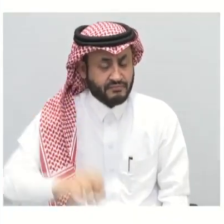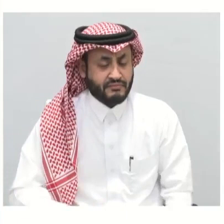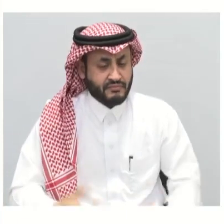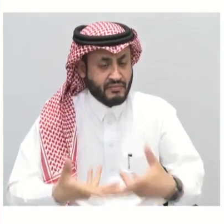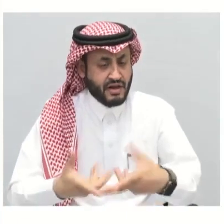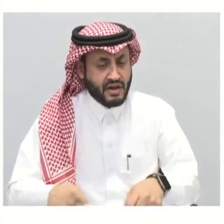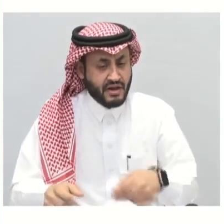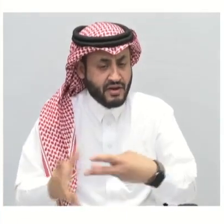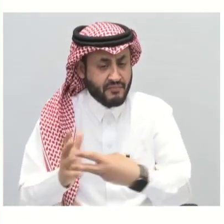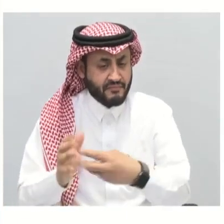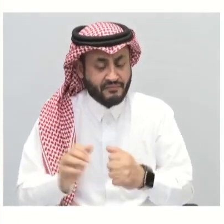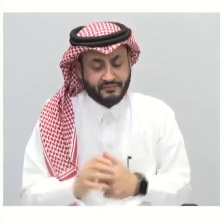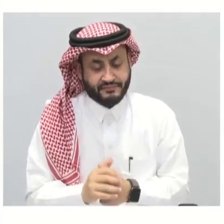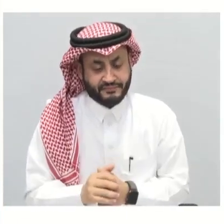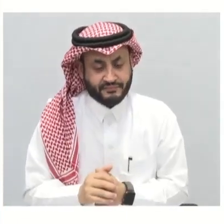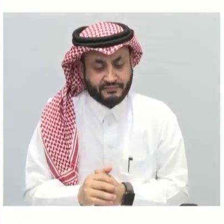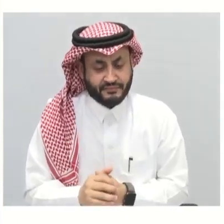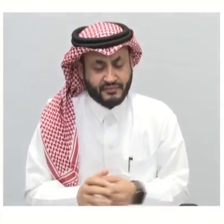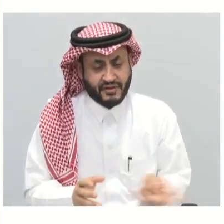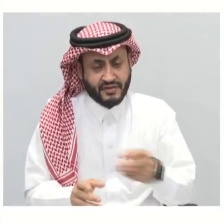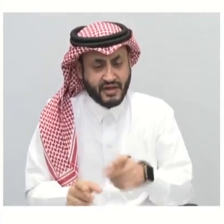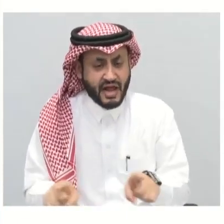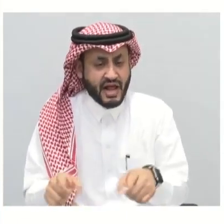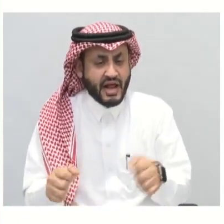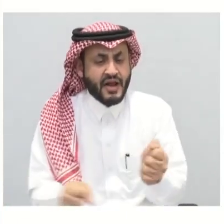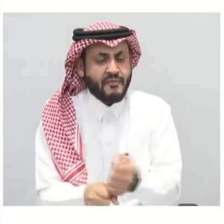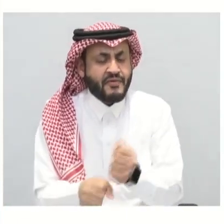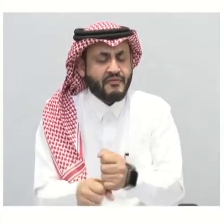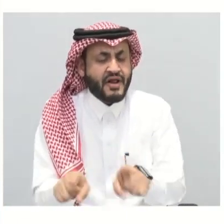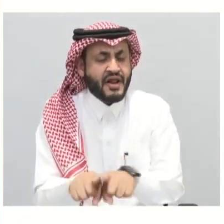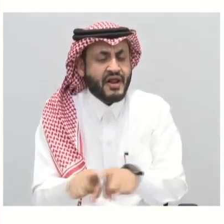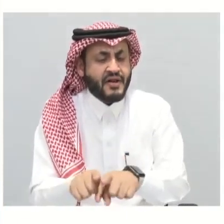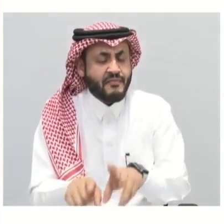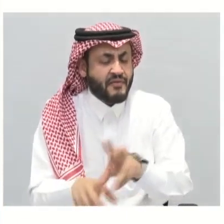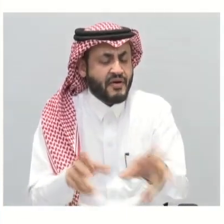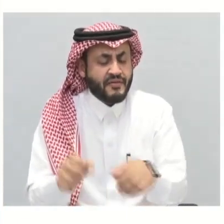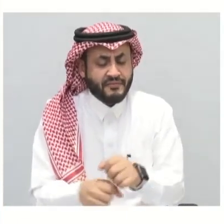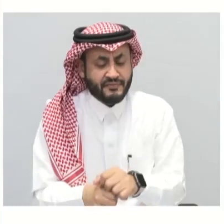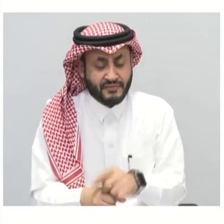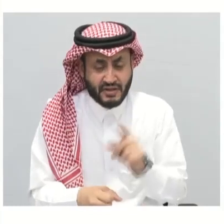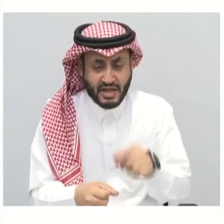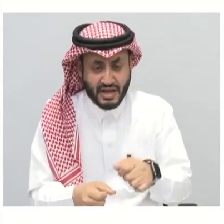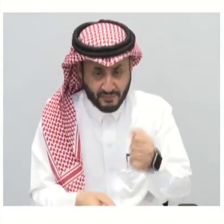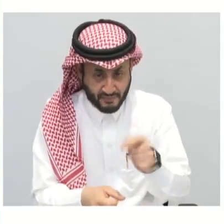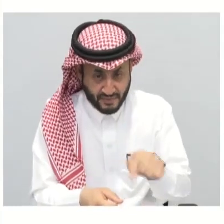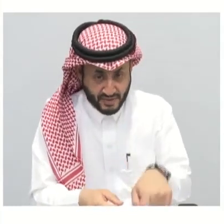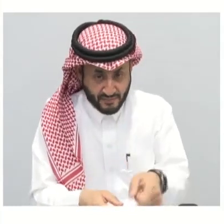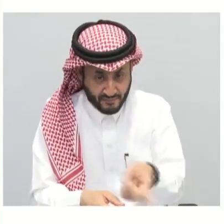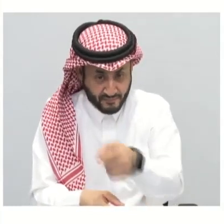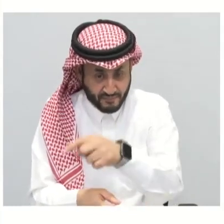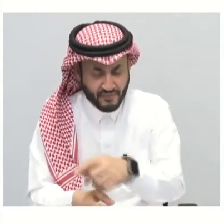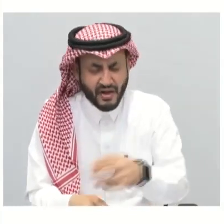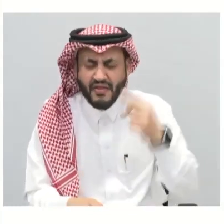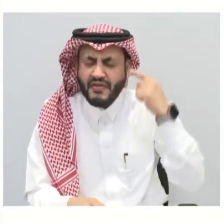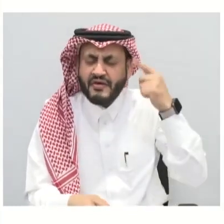with a partner, talk about different arrangements that you have in the future, and you can use the present progressive. So think